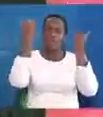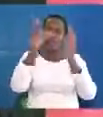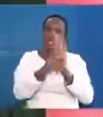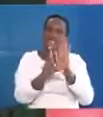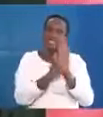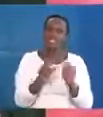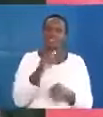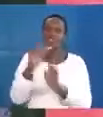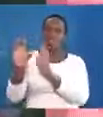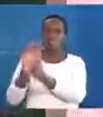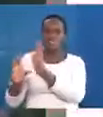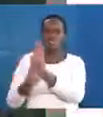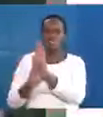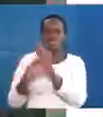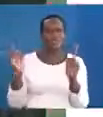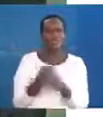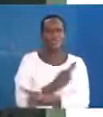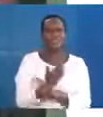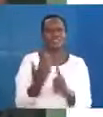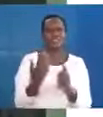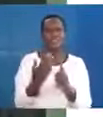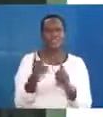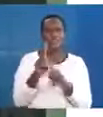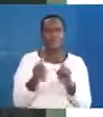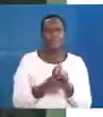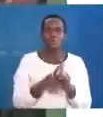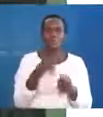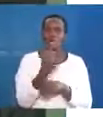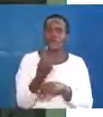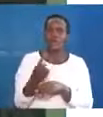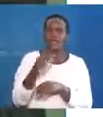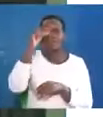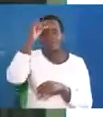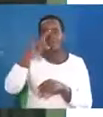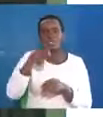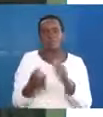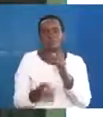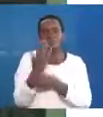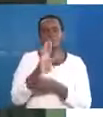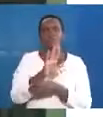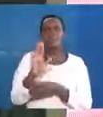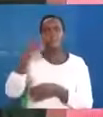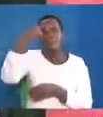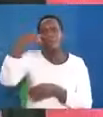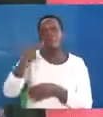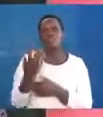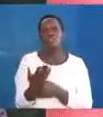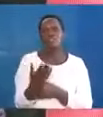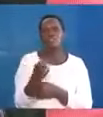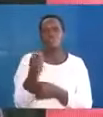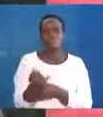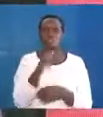matters. And each and every government will come with their policies. Those are not things you put in the